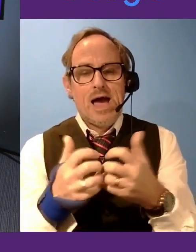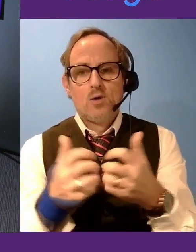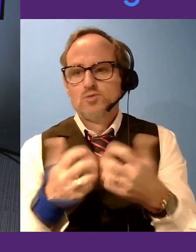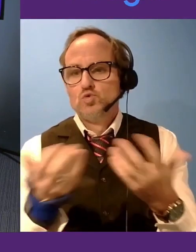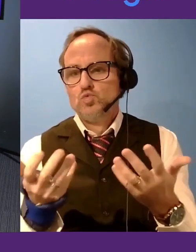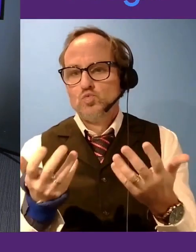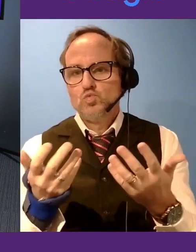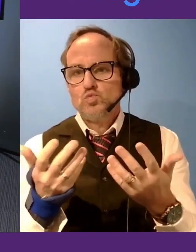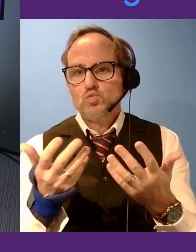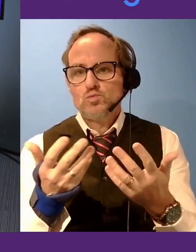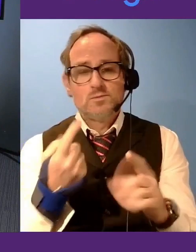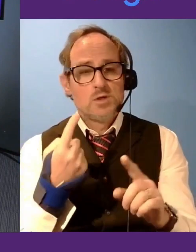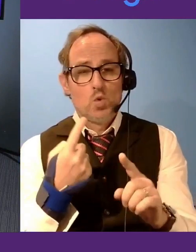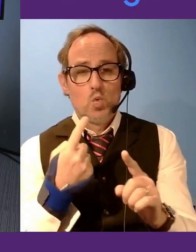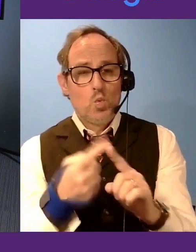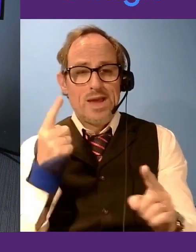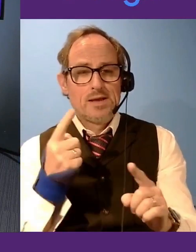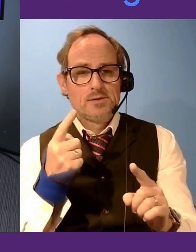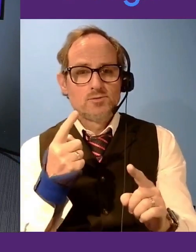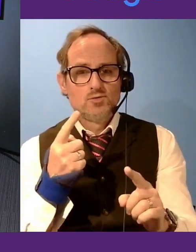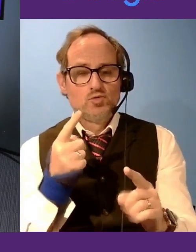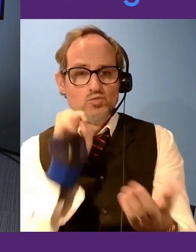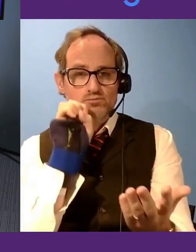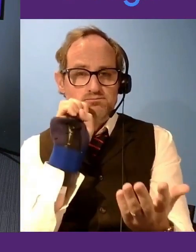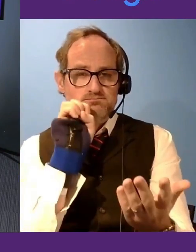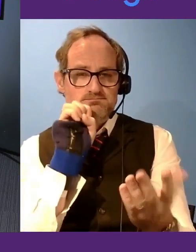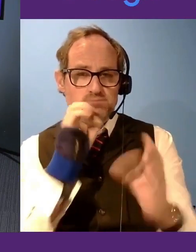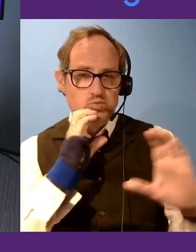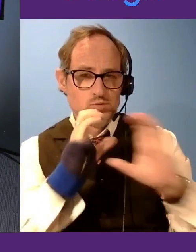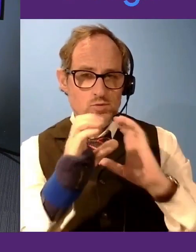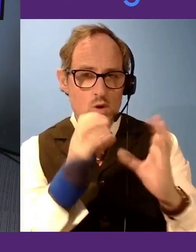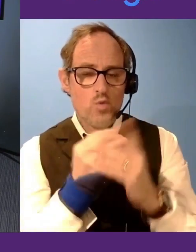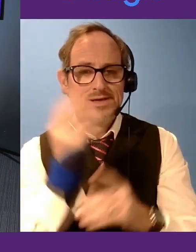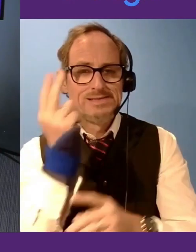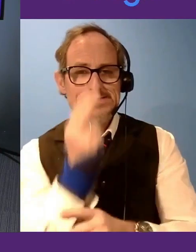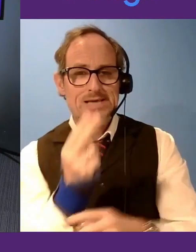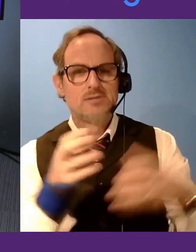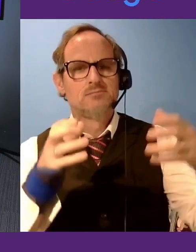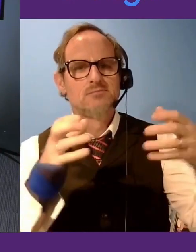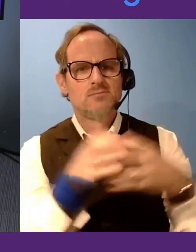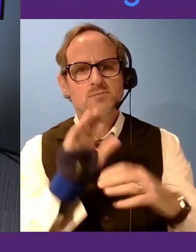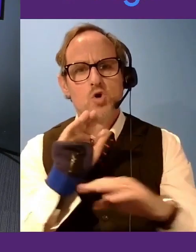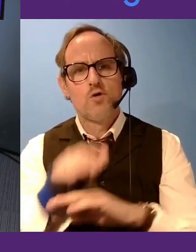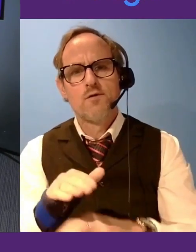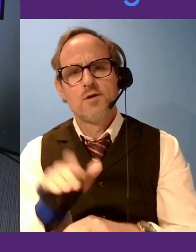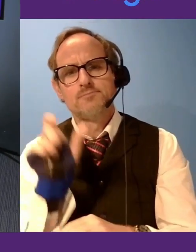to accessibility. So looking at no one in particular, who wants to go first?